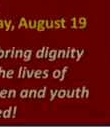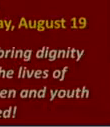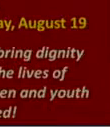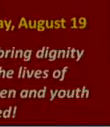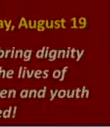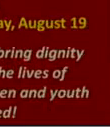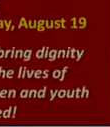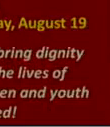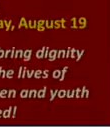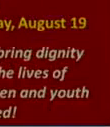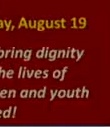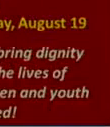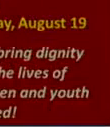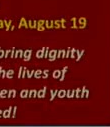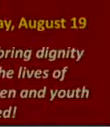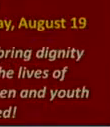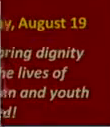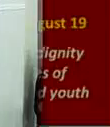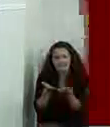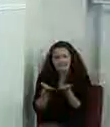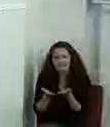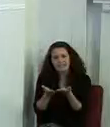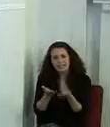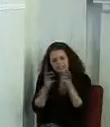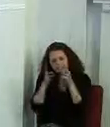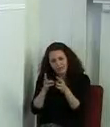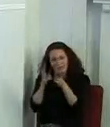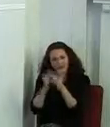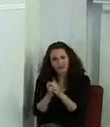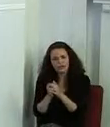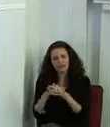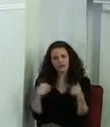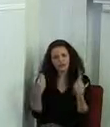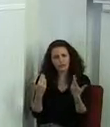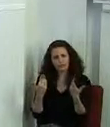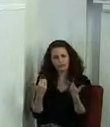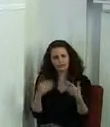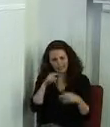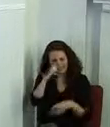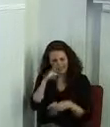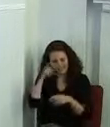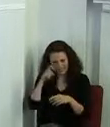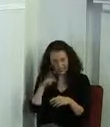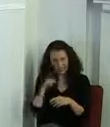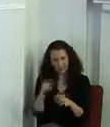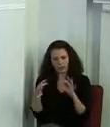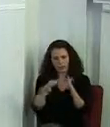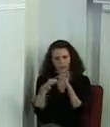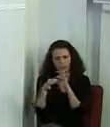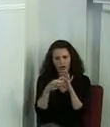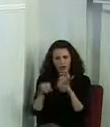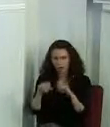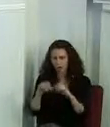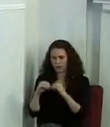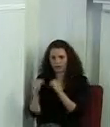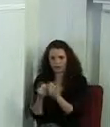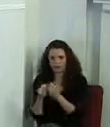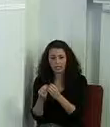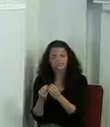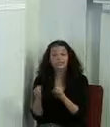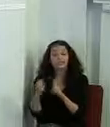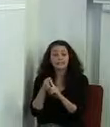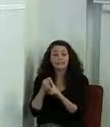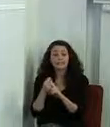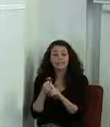help us to bring dignity into the lives of children and youth in need. We partner with many organizations, domestic